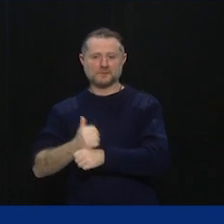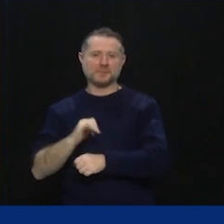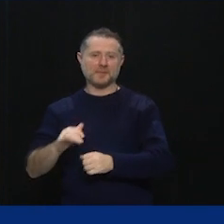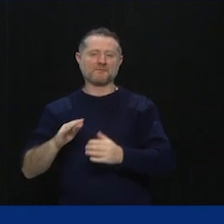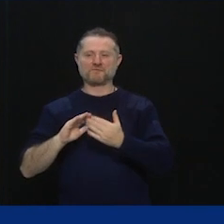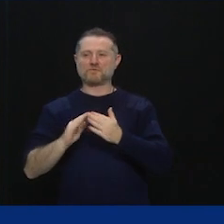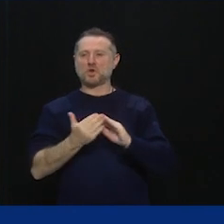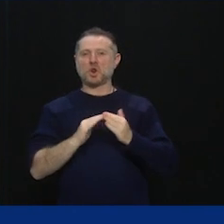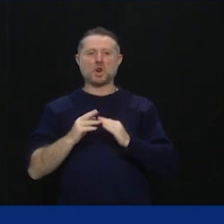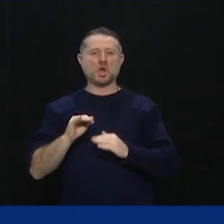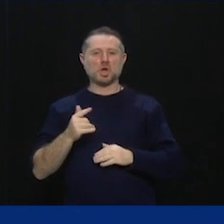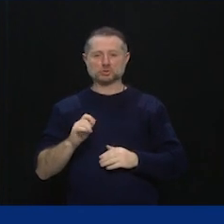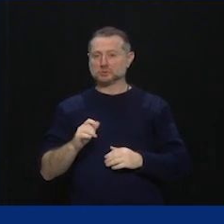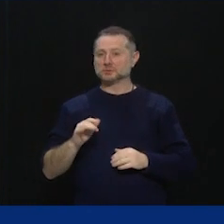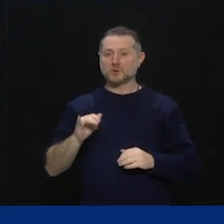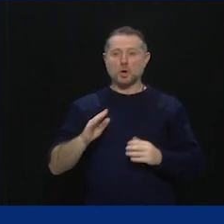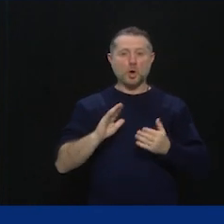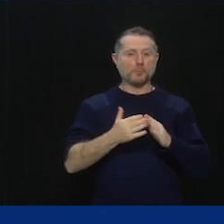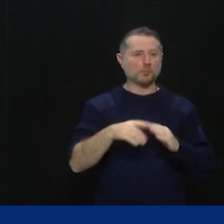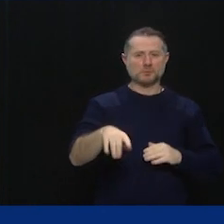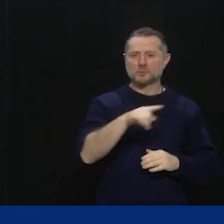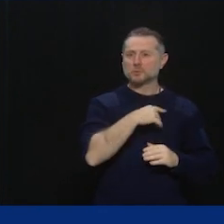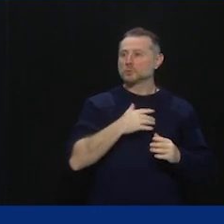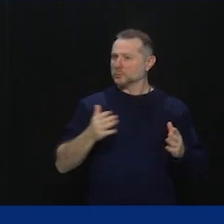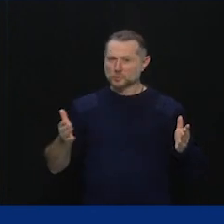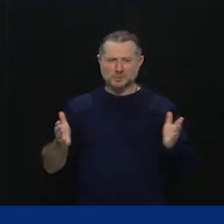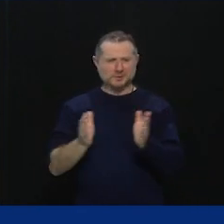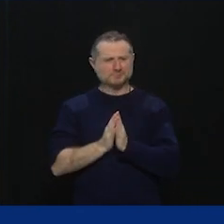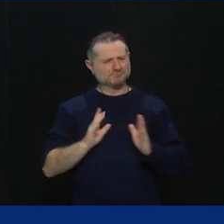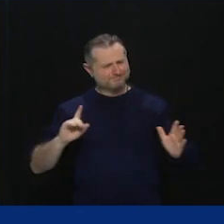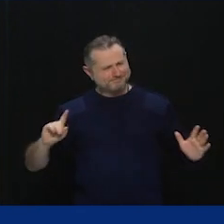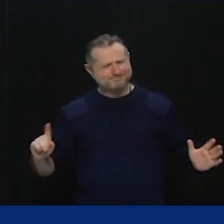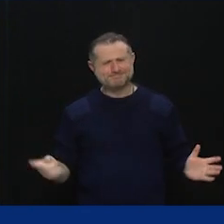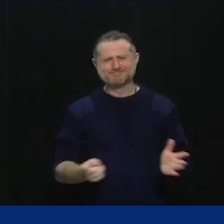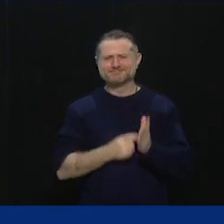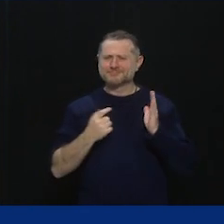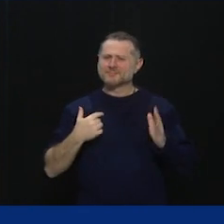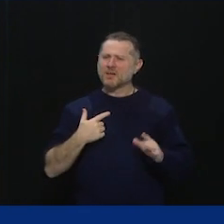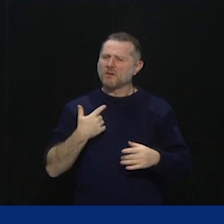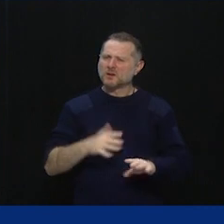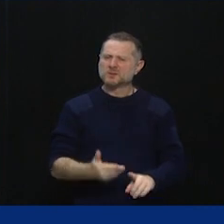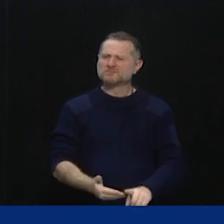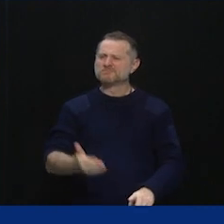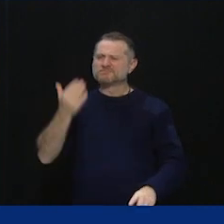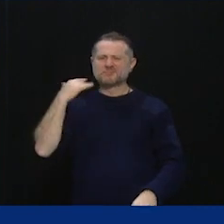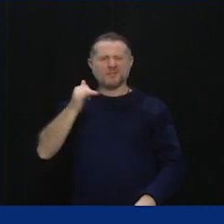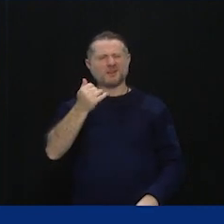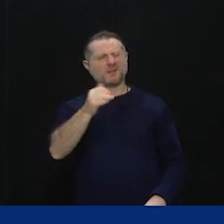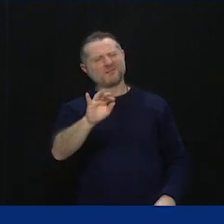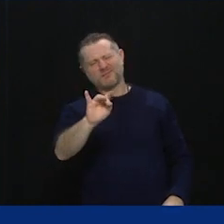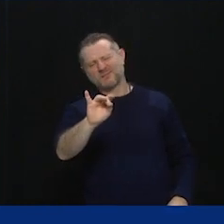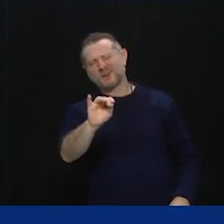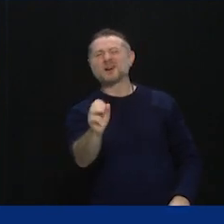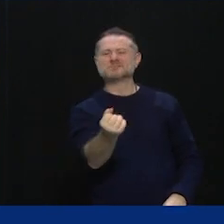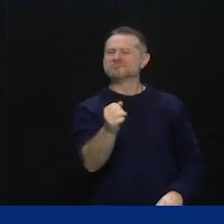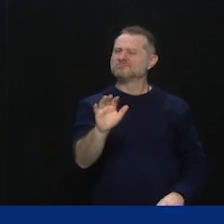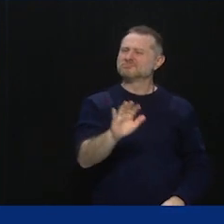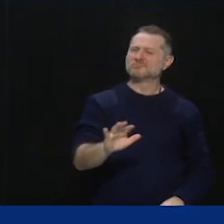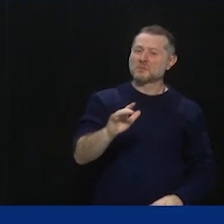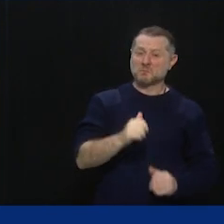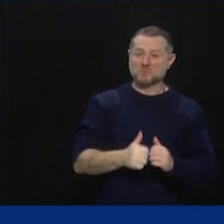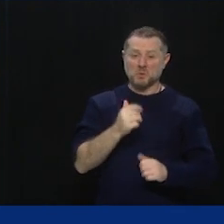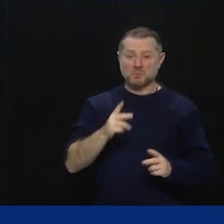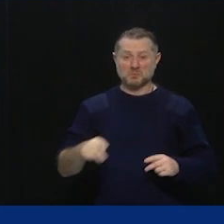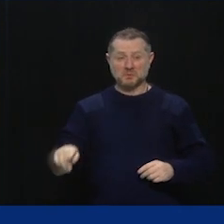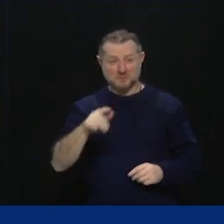this community starting way back in the 80s. And a little bit of history, everybody, most of the people here are old enough to remember that the LIE wasn't